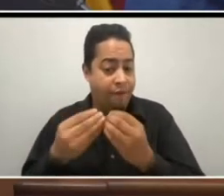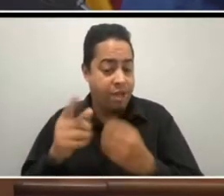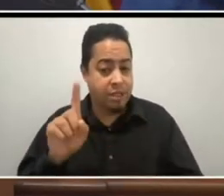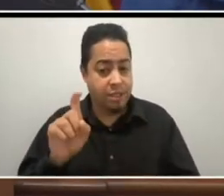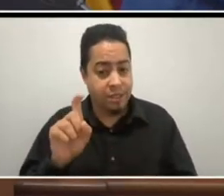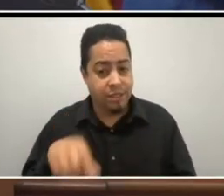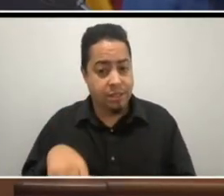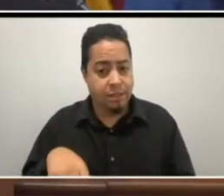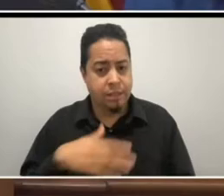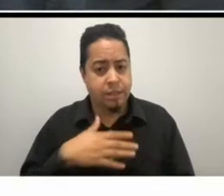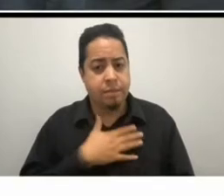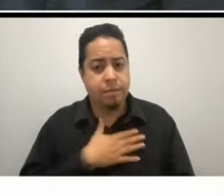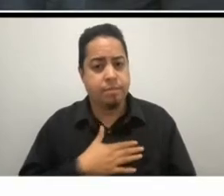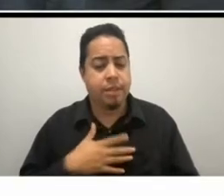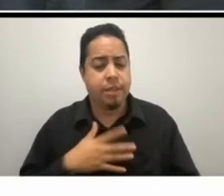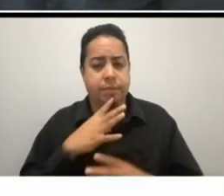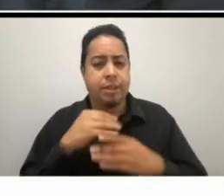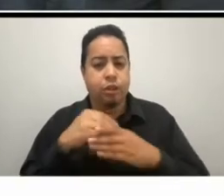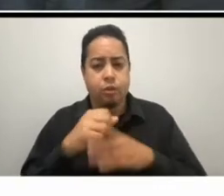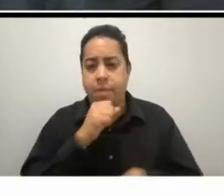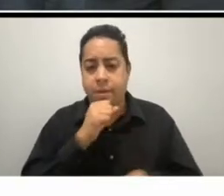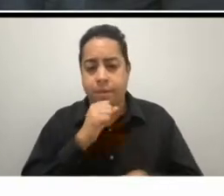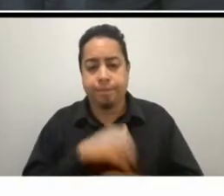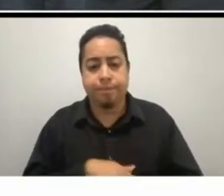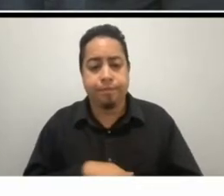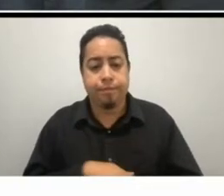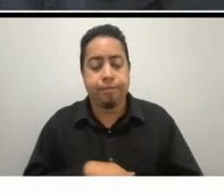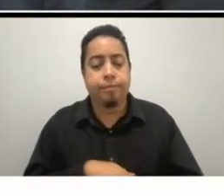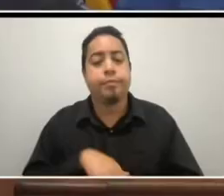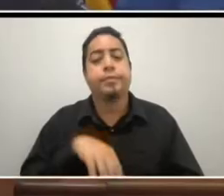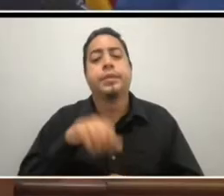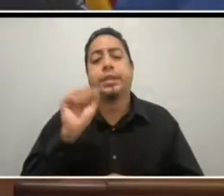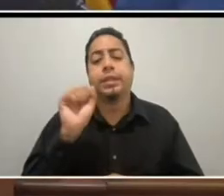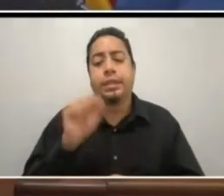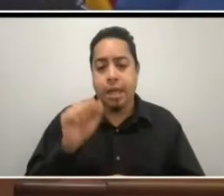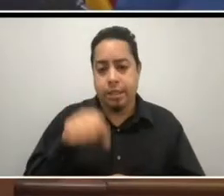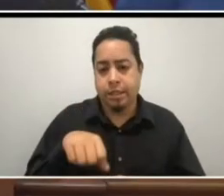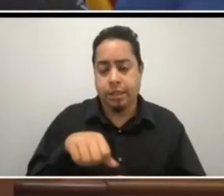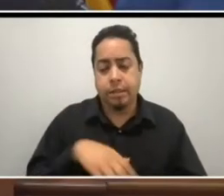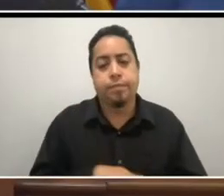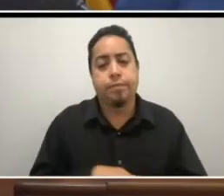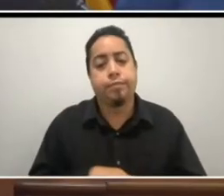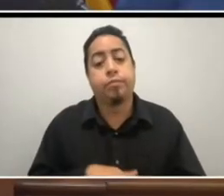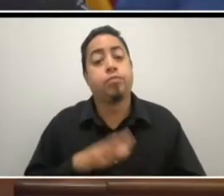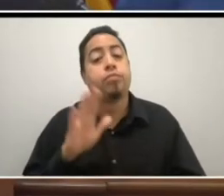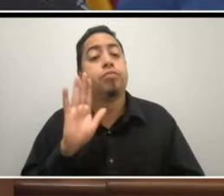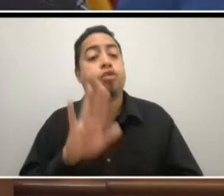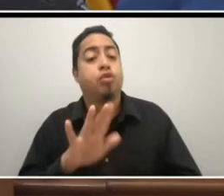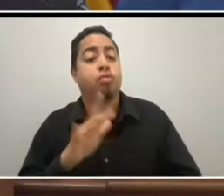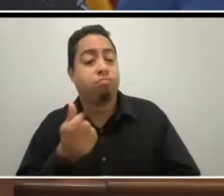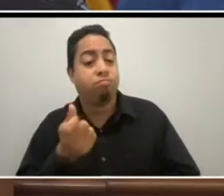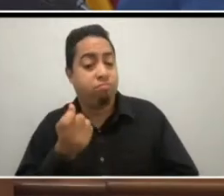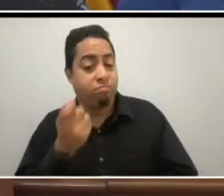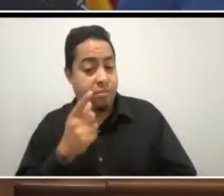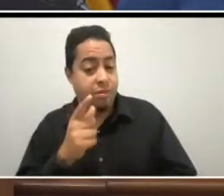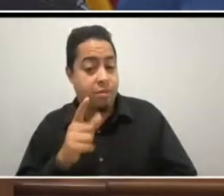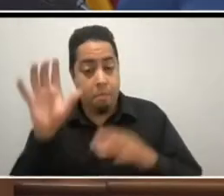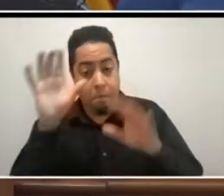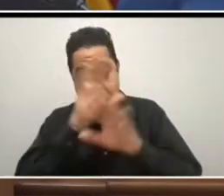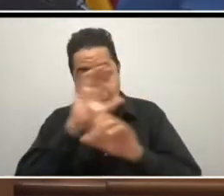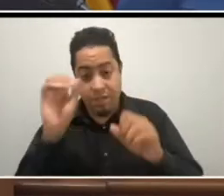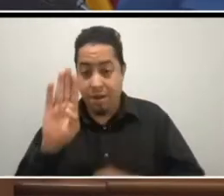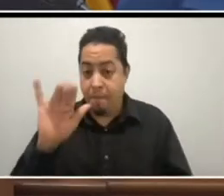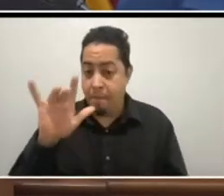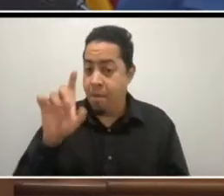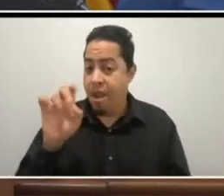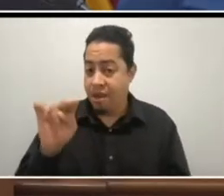Please. Yes, sir. Thank you. And is it your understanding that President Biden was the winner